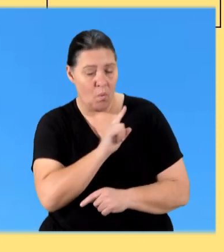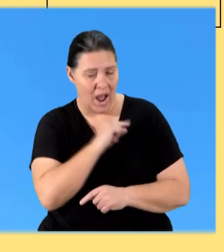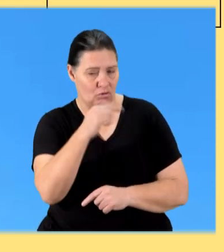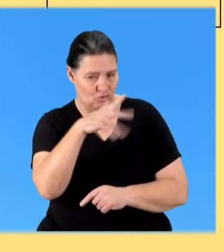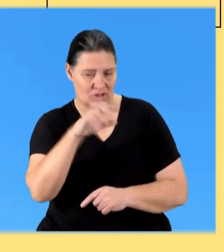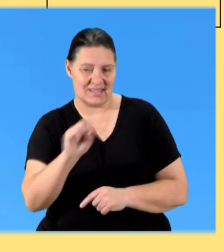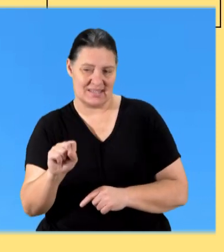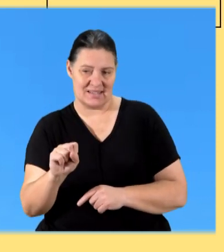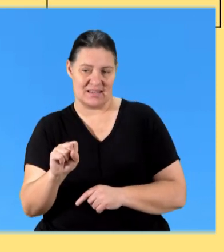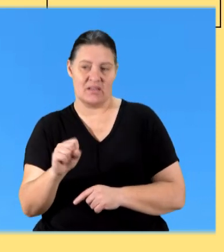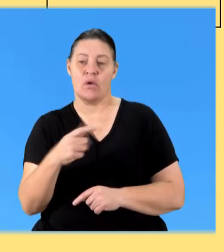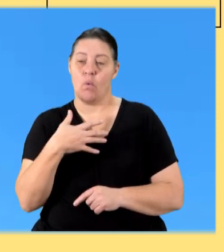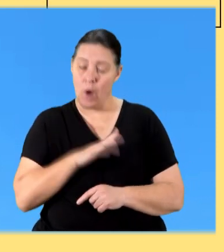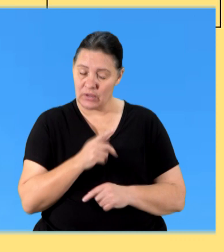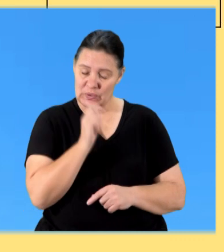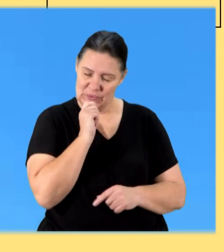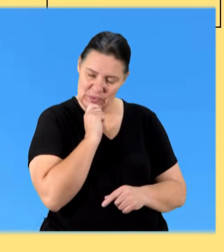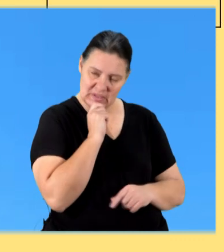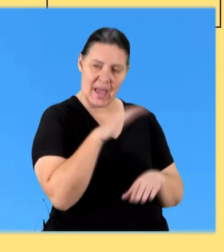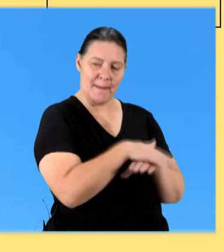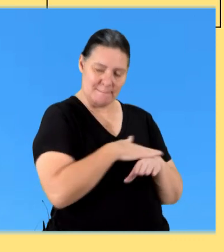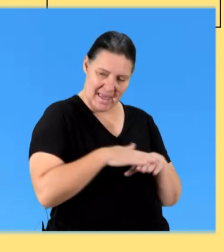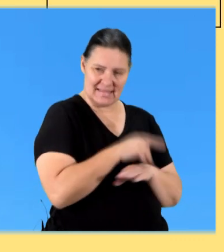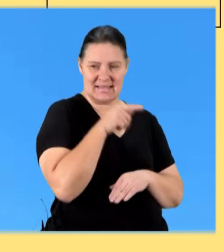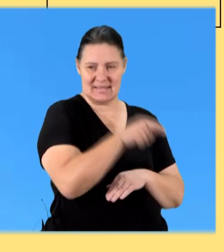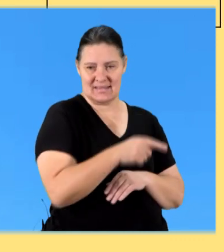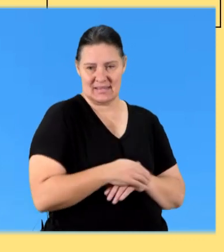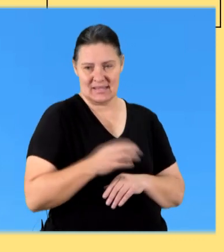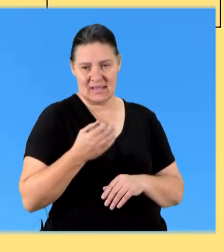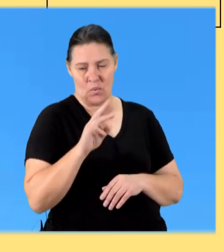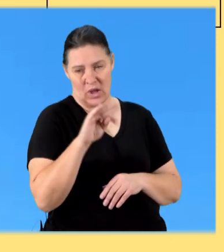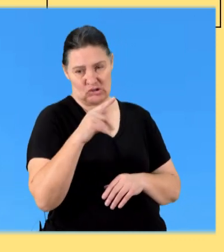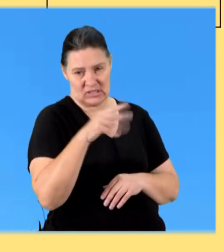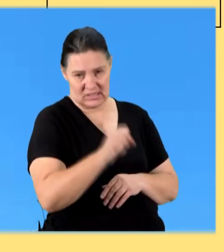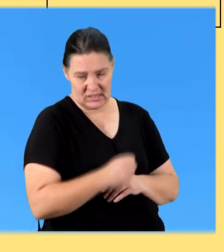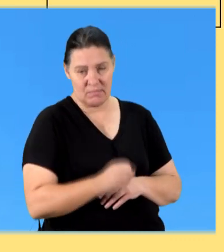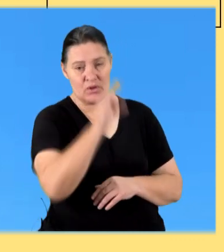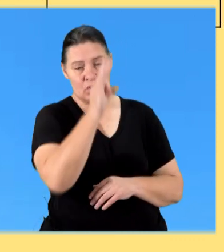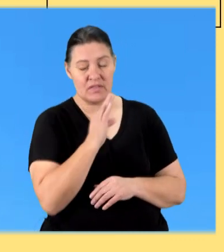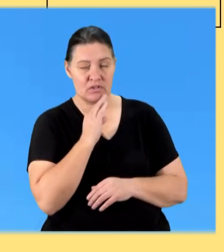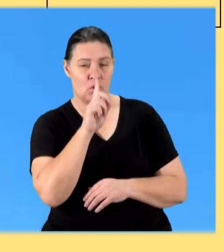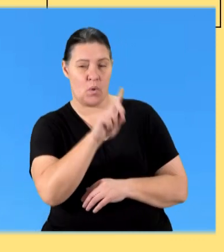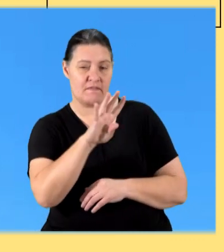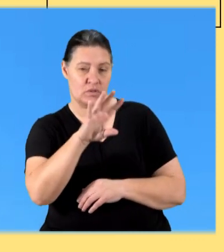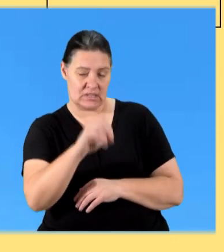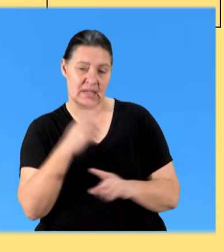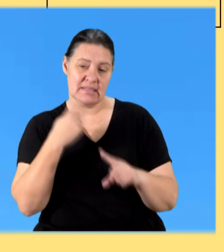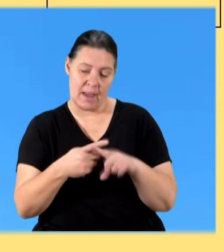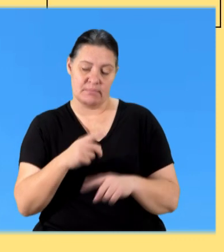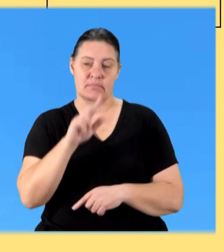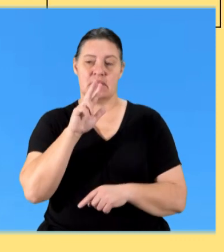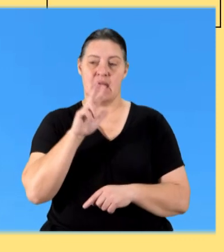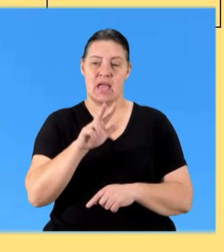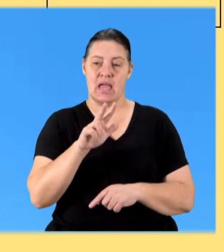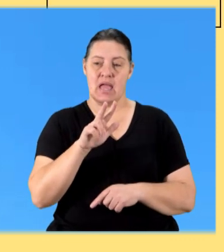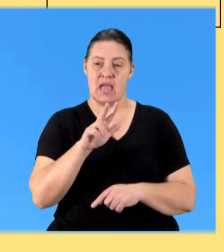gross. In this case, they wanted us to use the basic. So 3,140 multiplied by